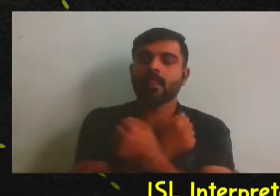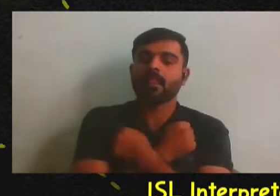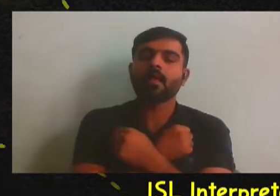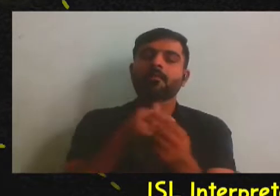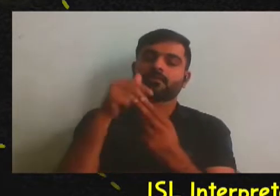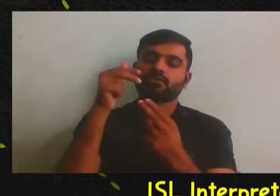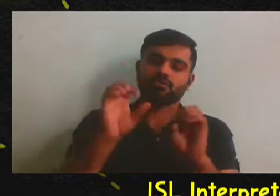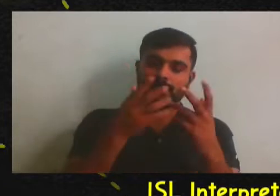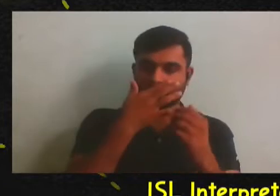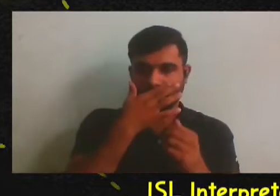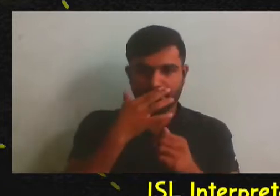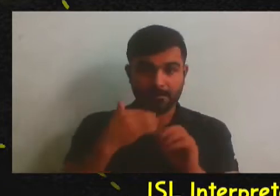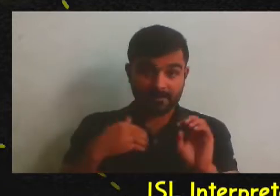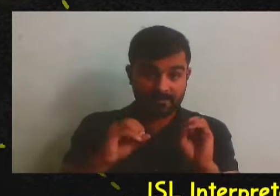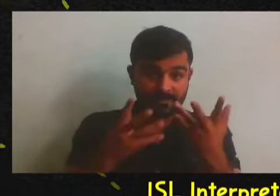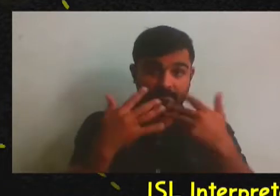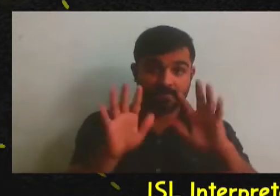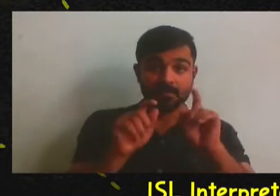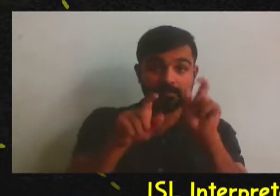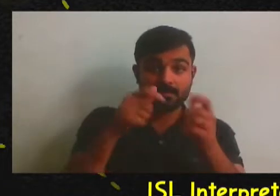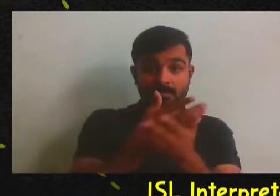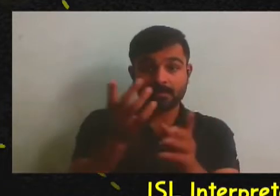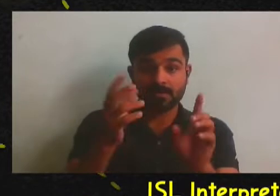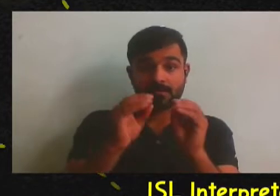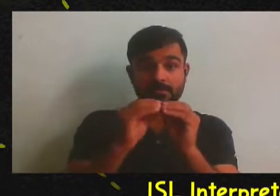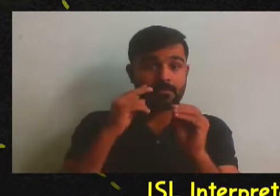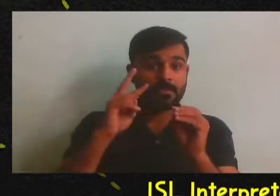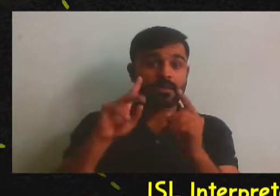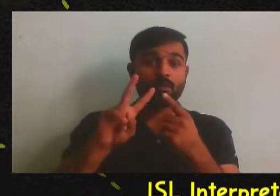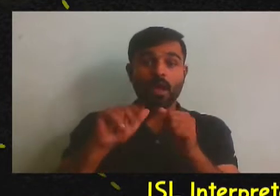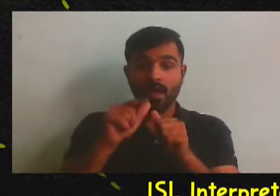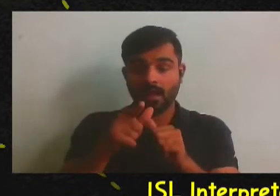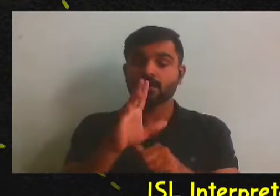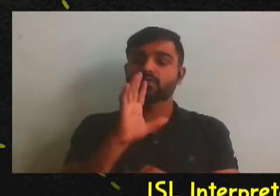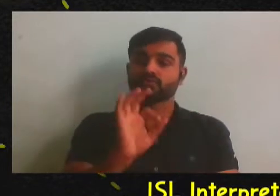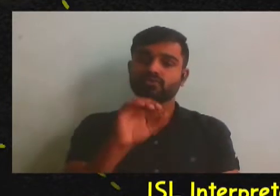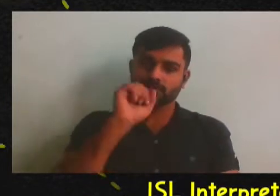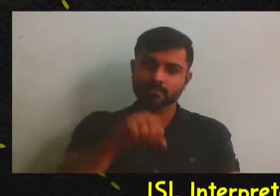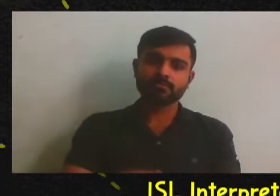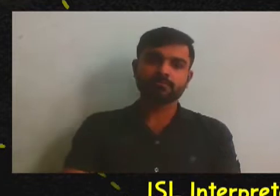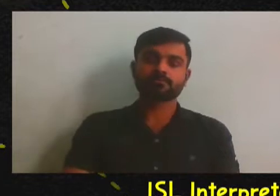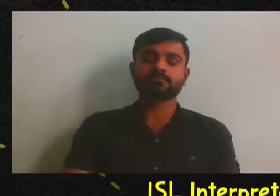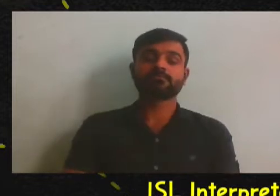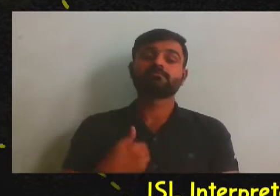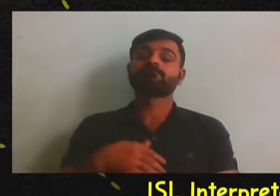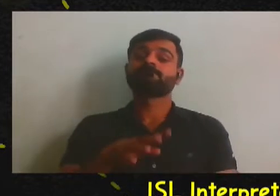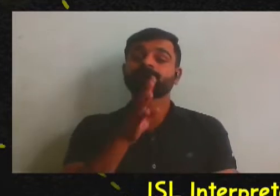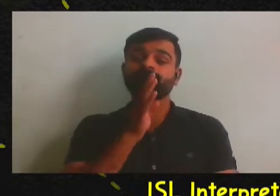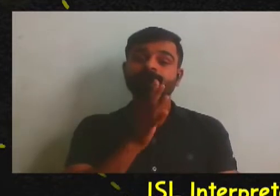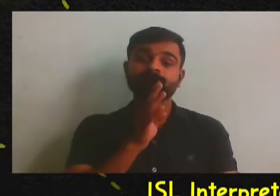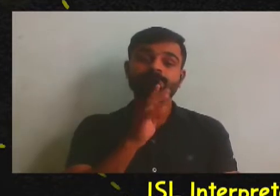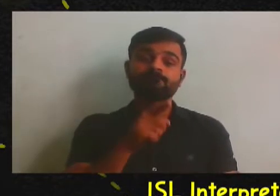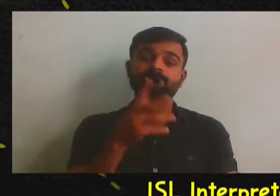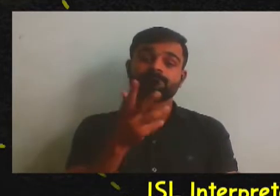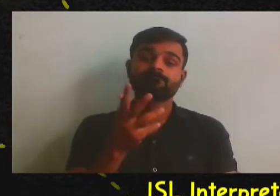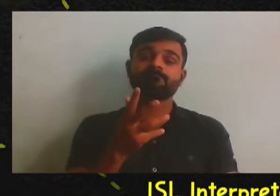beginnings. Can I start with you, Biva? Yes, absolutely. So I'll talk a little bit about what it is that